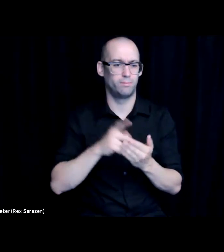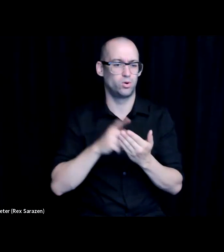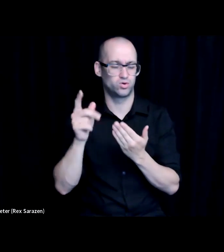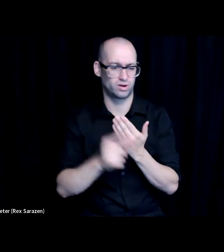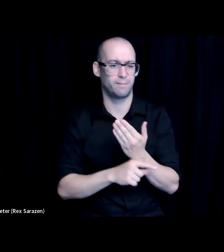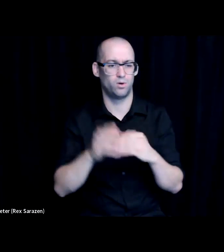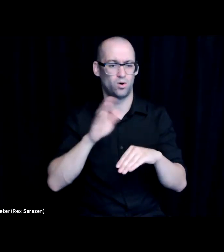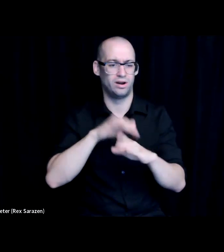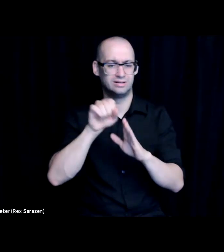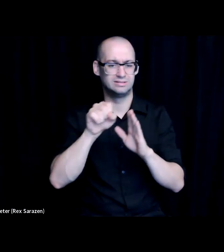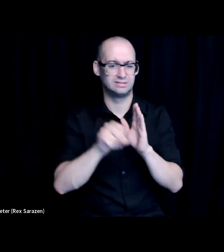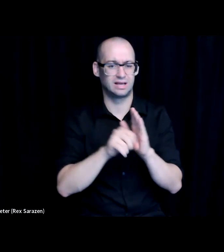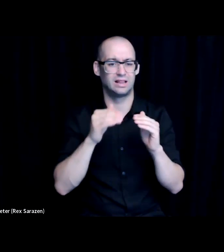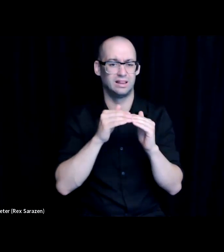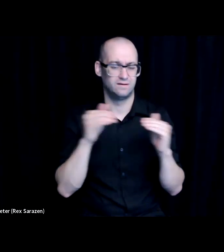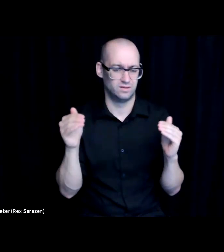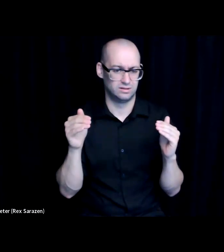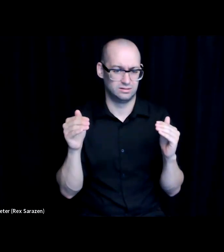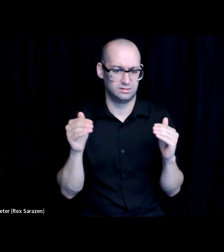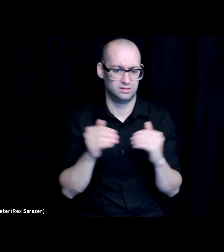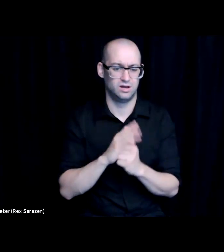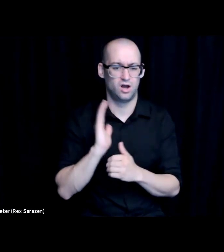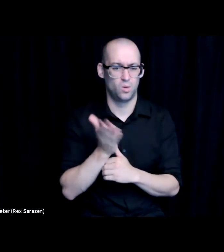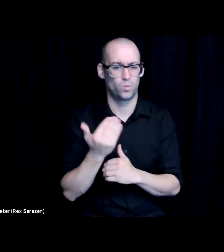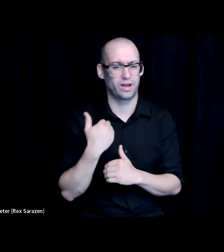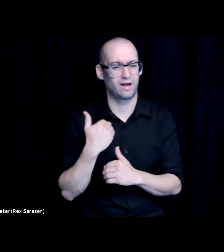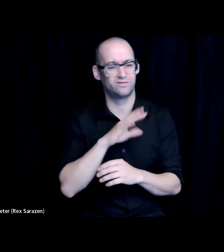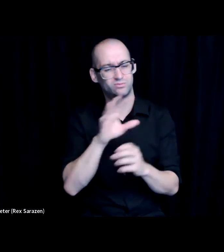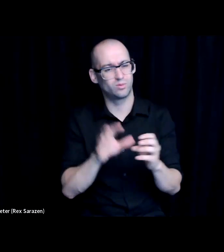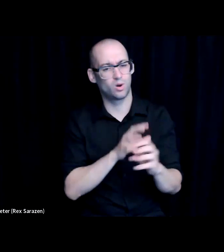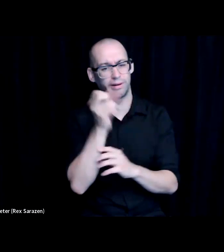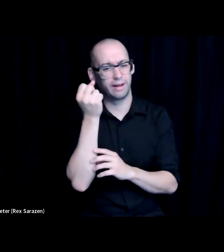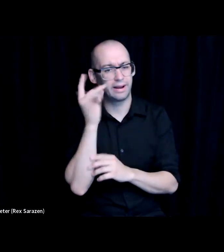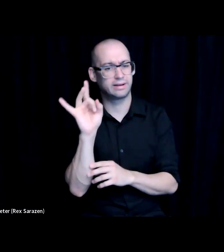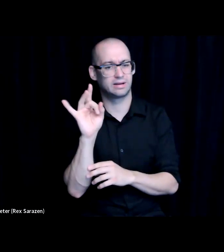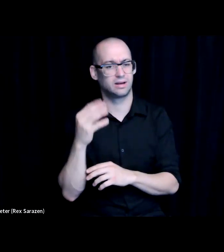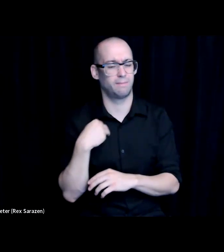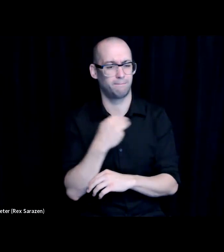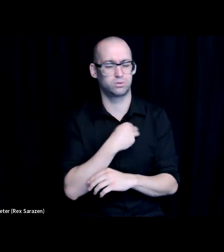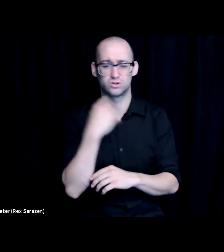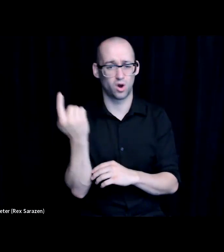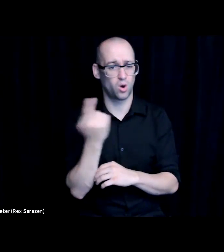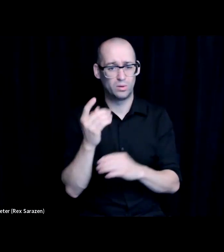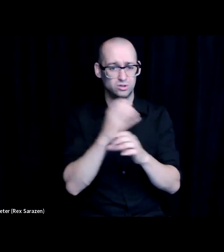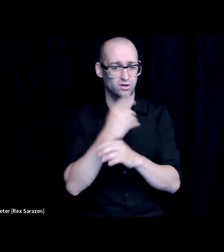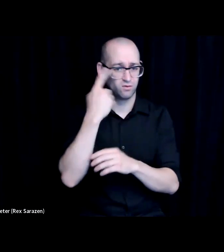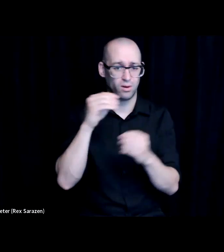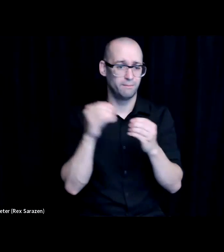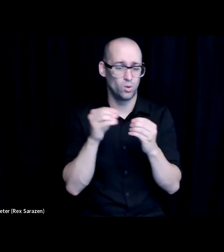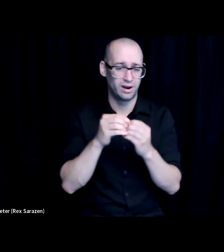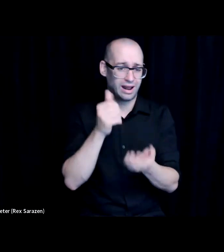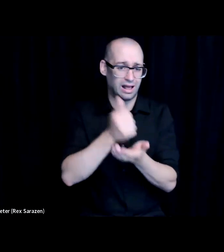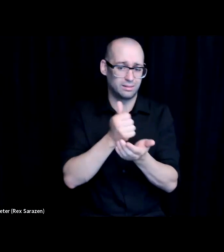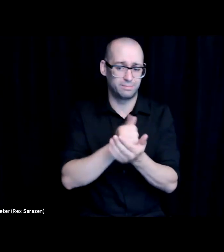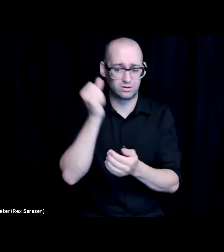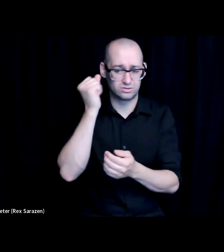state level. So it's, so we have about 18 members, and we're always looking for more to help understand what